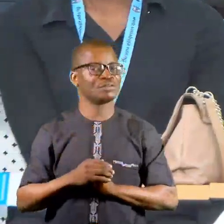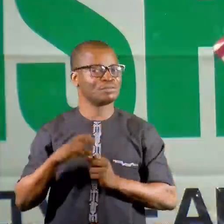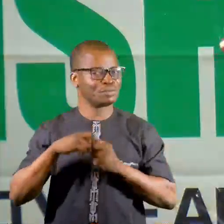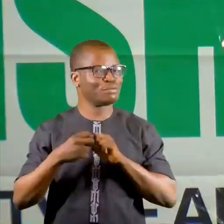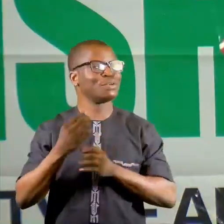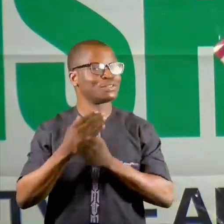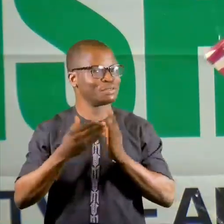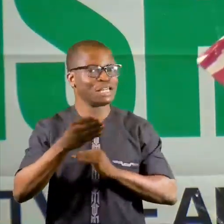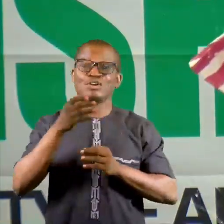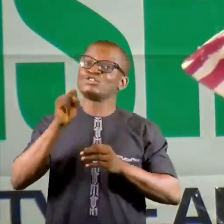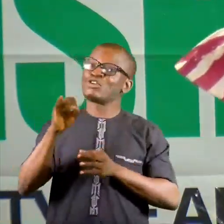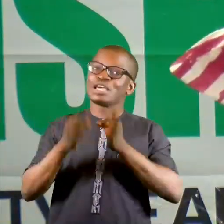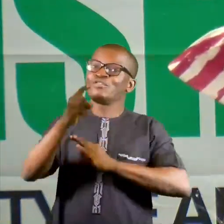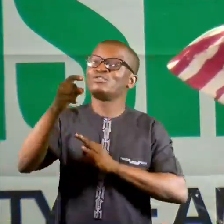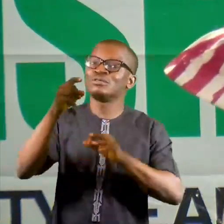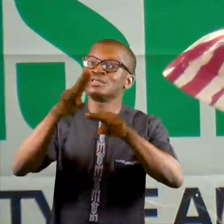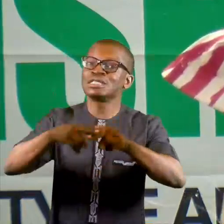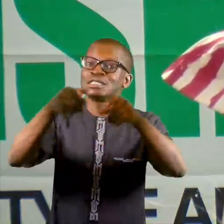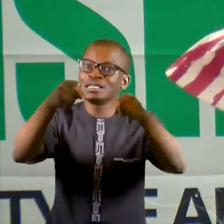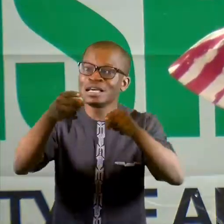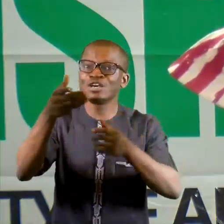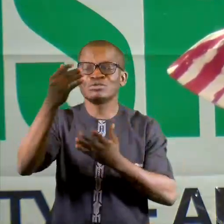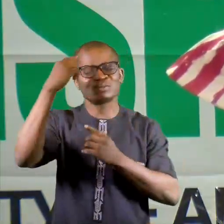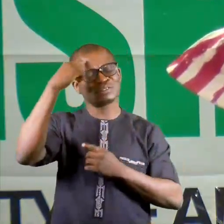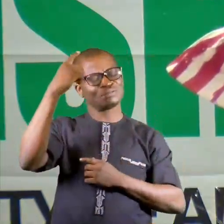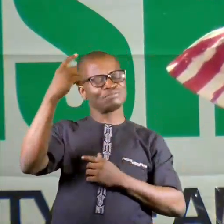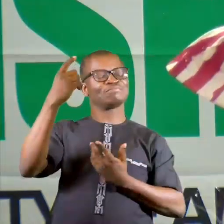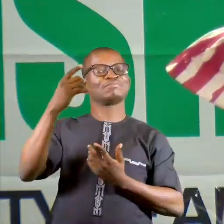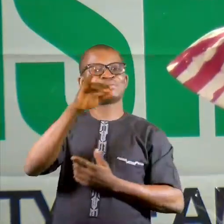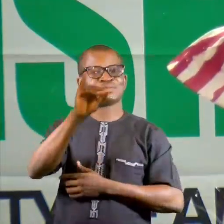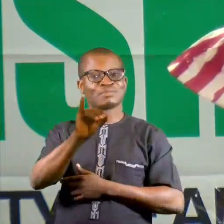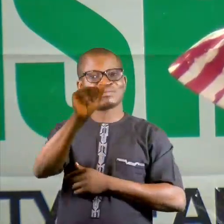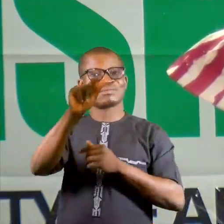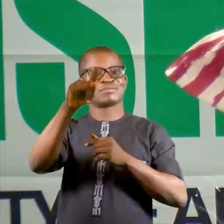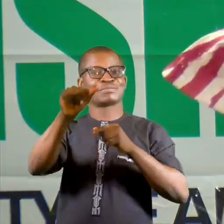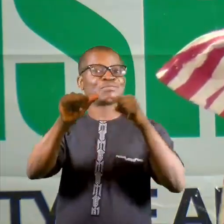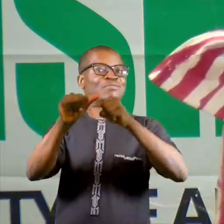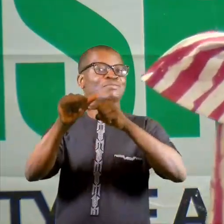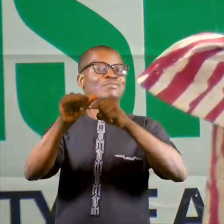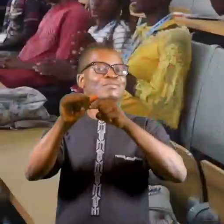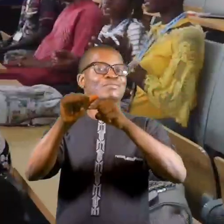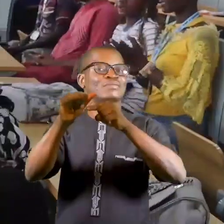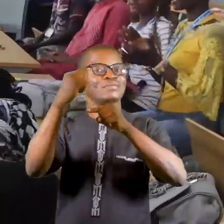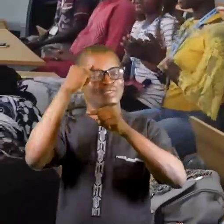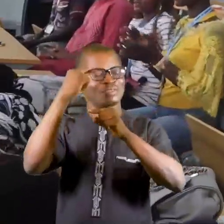product. So if you are seated here and you have JAPA plans, you better reevaluate those JAPA